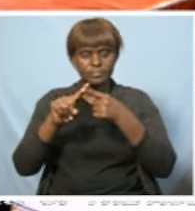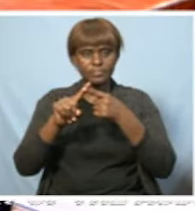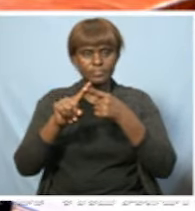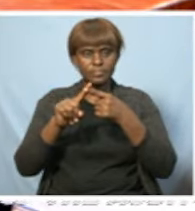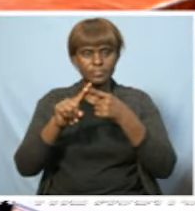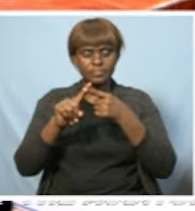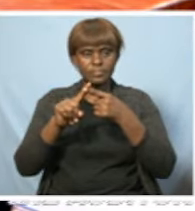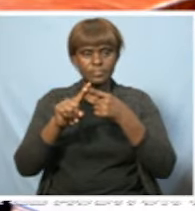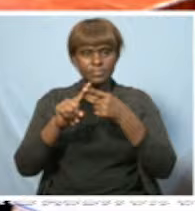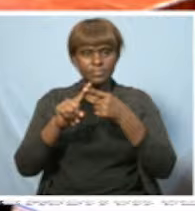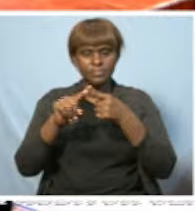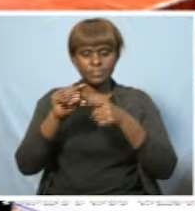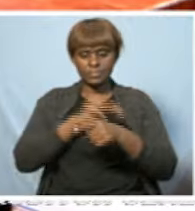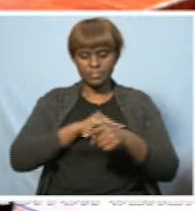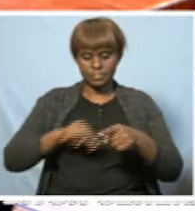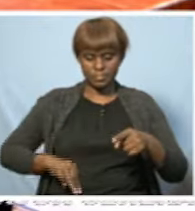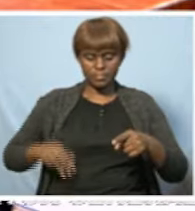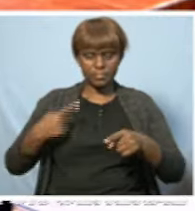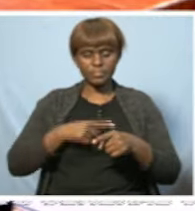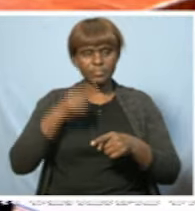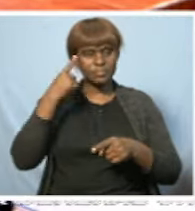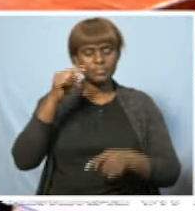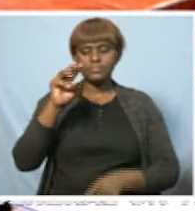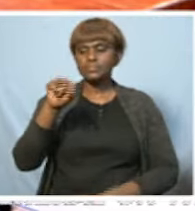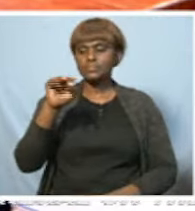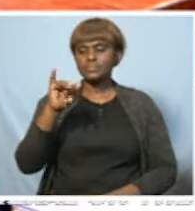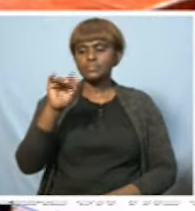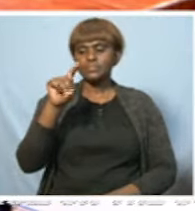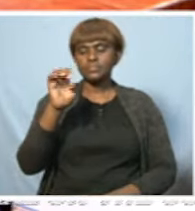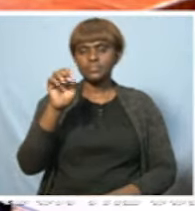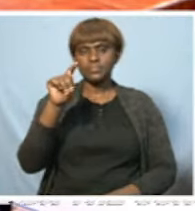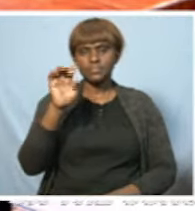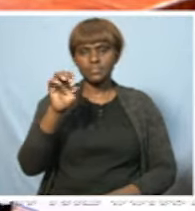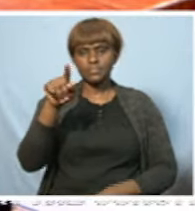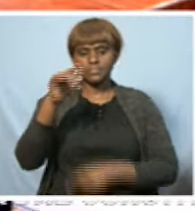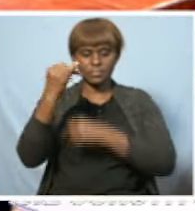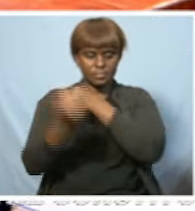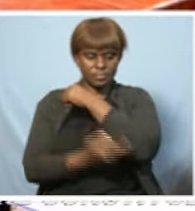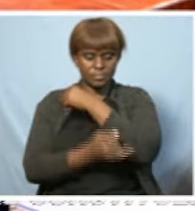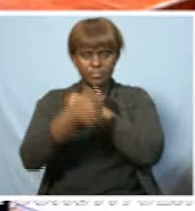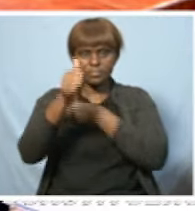Honorable Member of Parliament for Mitete. You can introduce yourself.